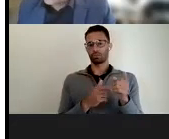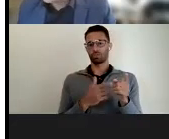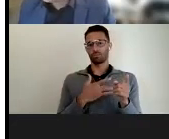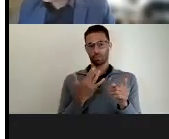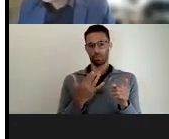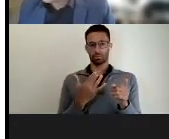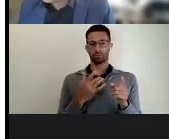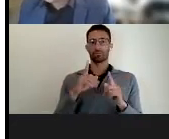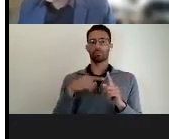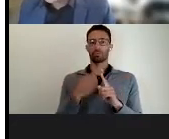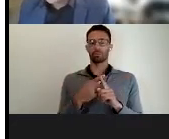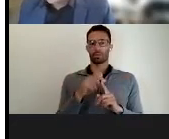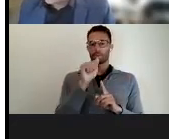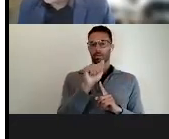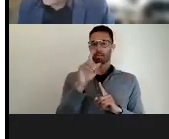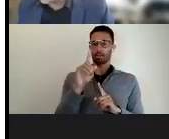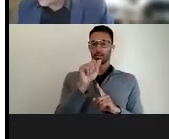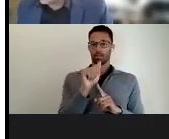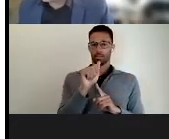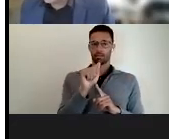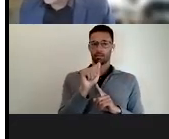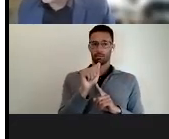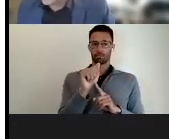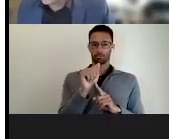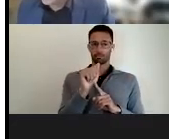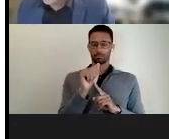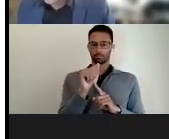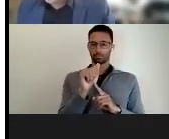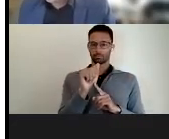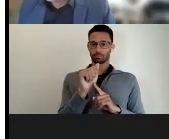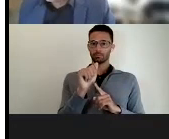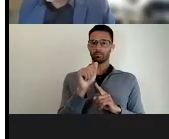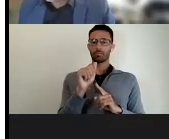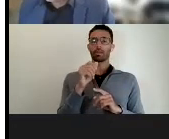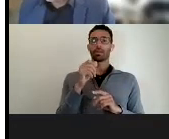the Americans with Disabilities Act was signed and her father died the next day.